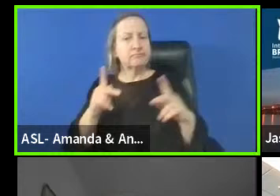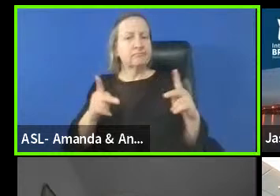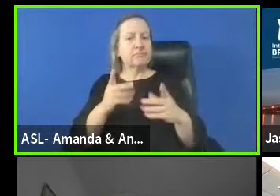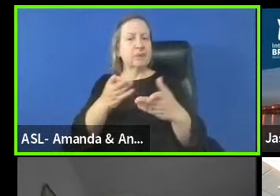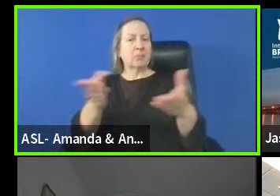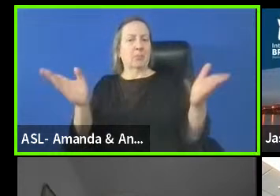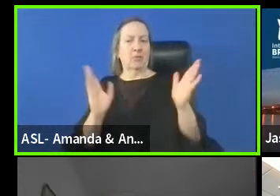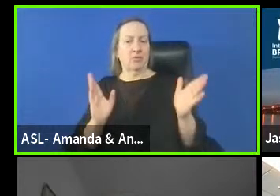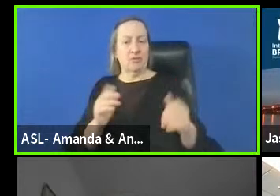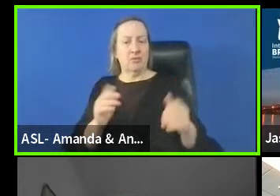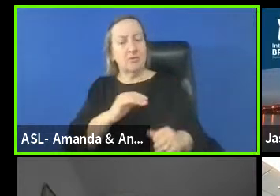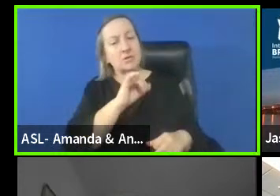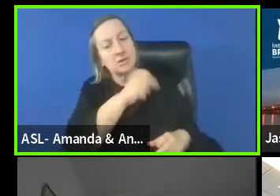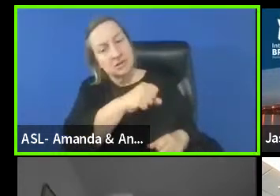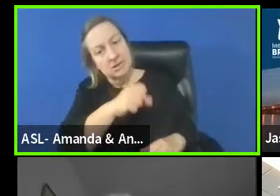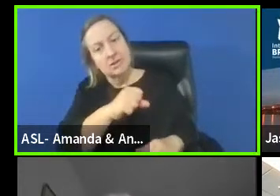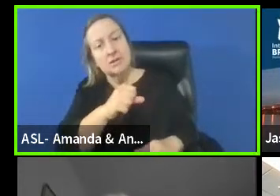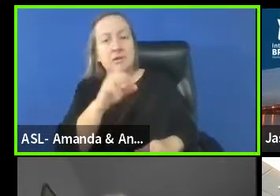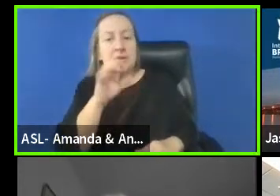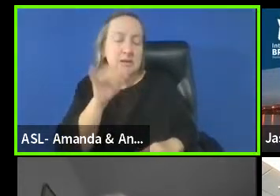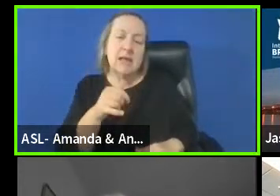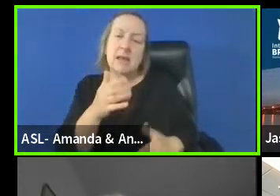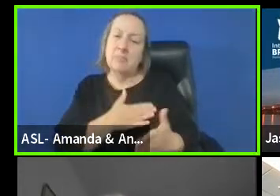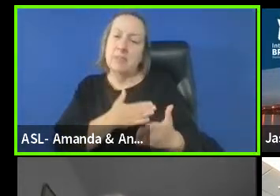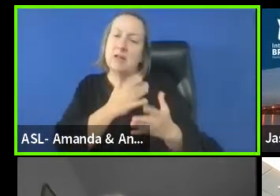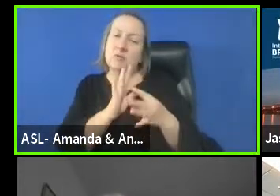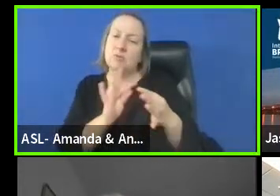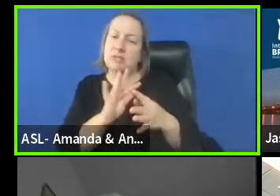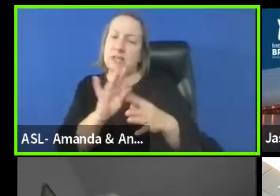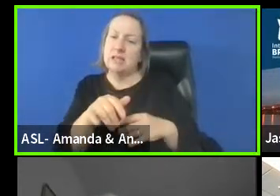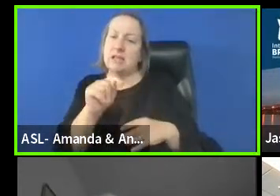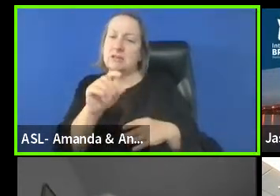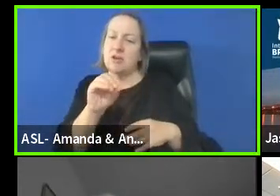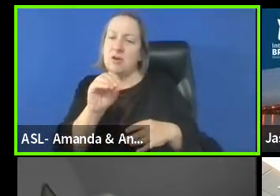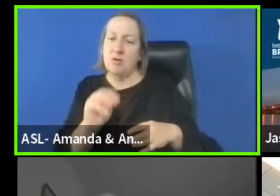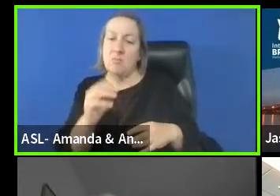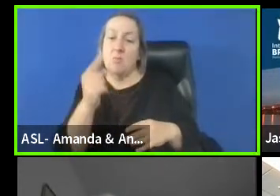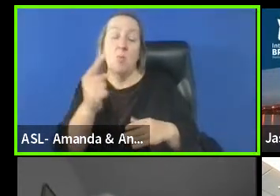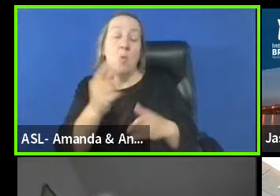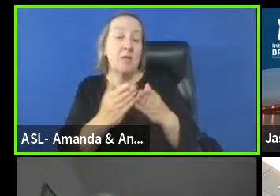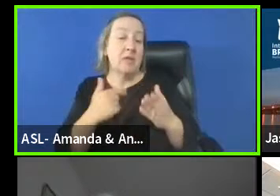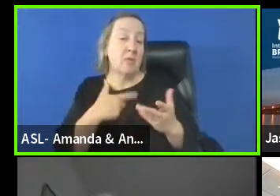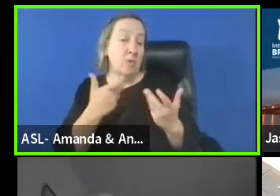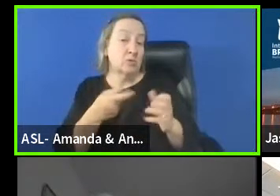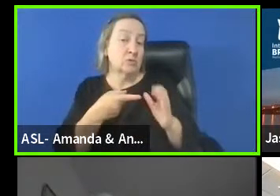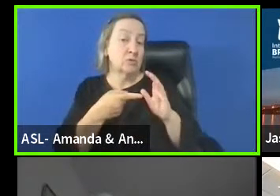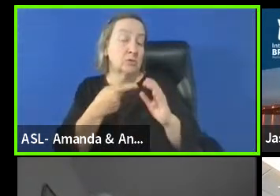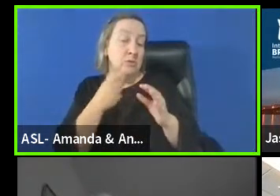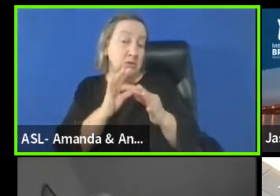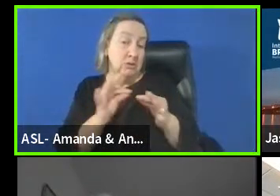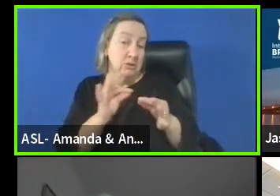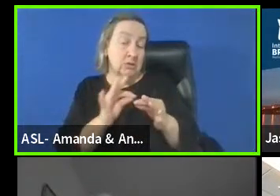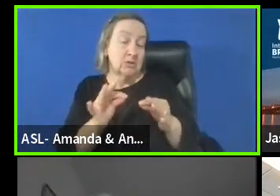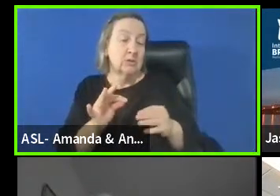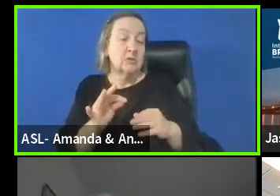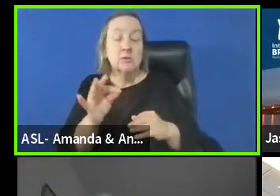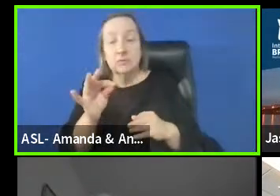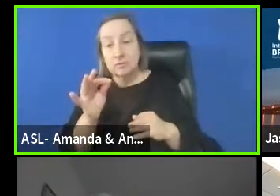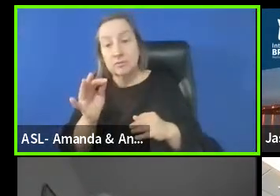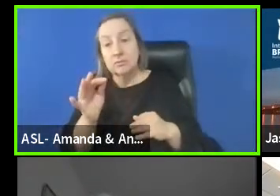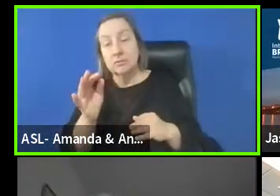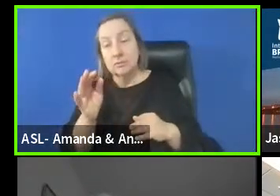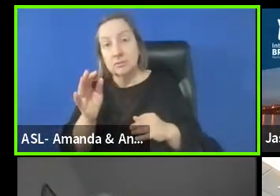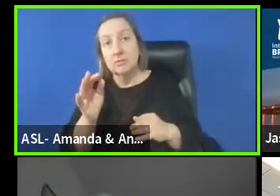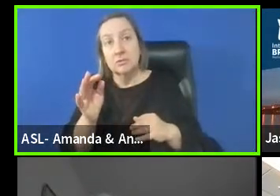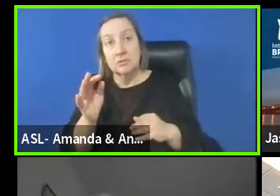population. Yeah, and I'm glad that you said that, Tom, because one thing I do want to point out is that